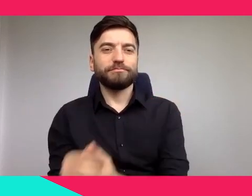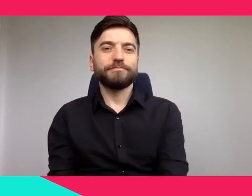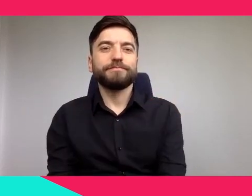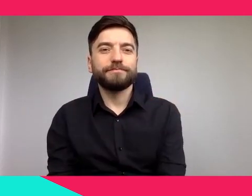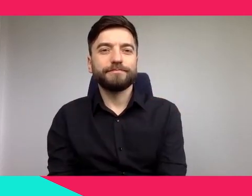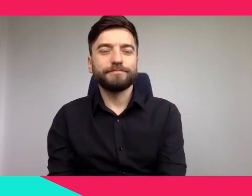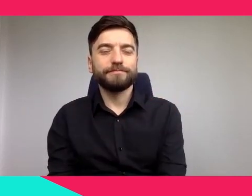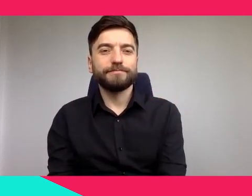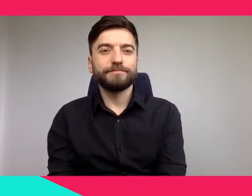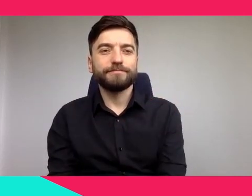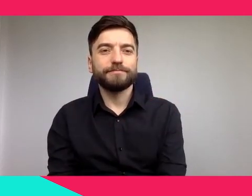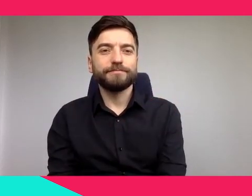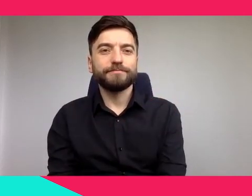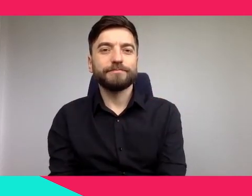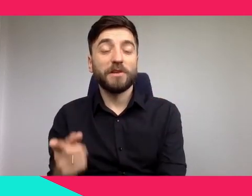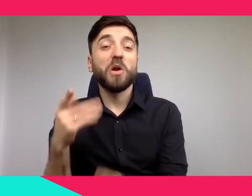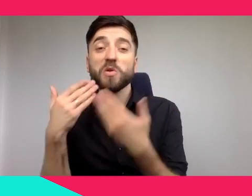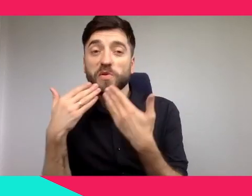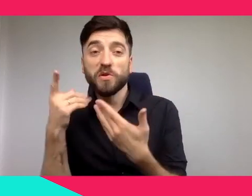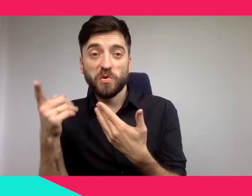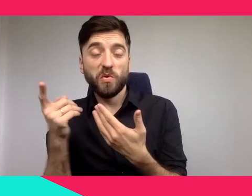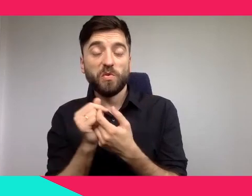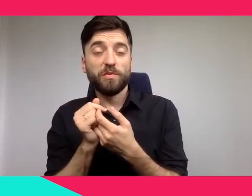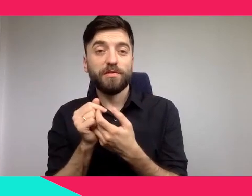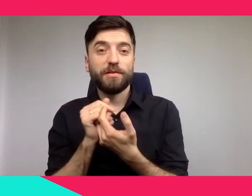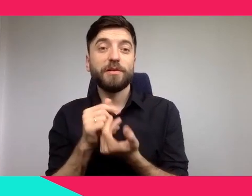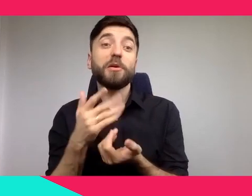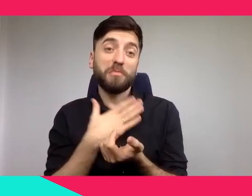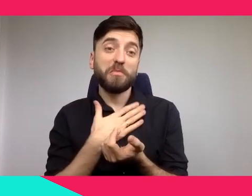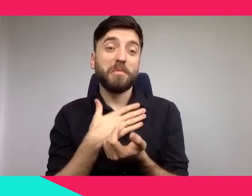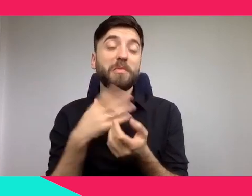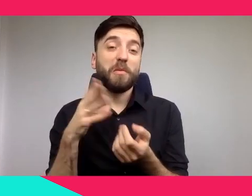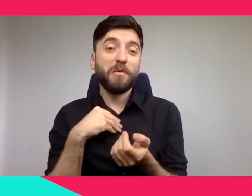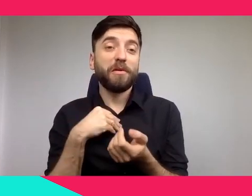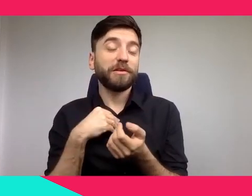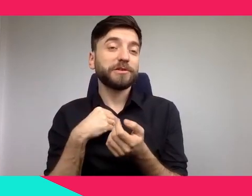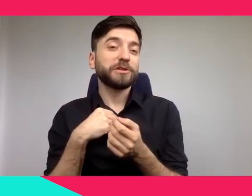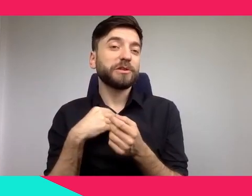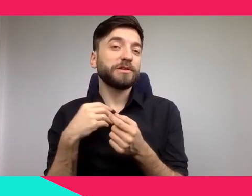could put in the public domain and could open up through our APIs. And in